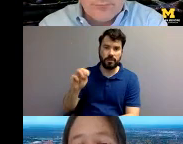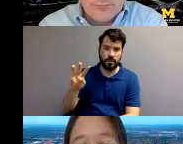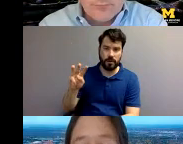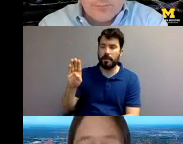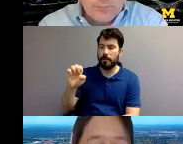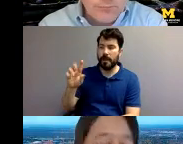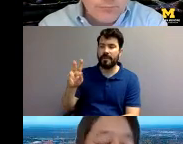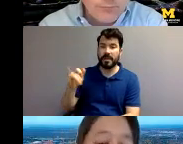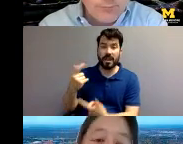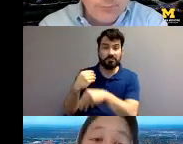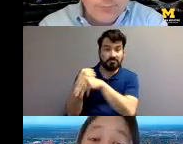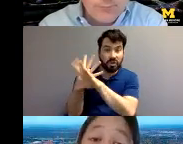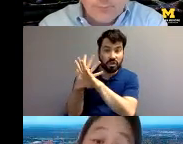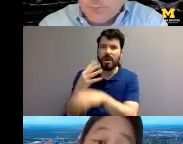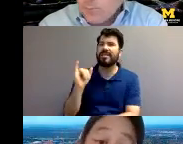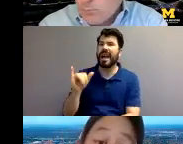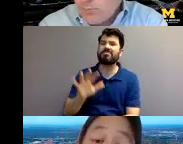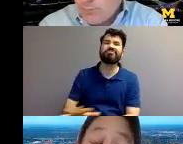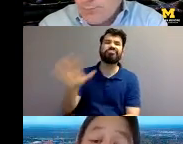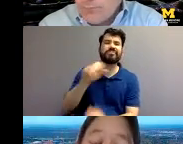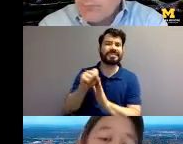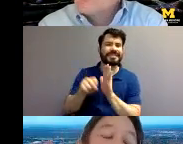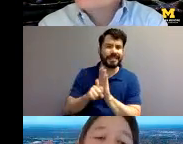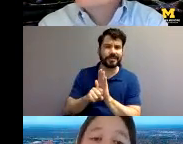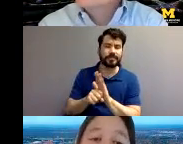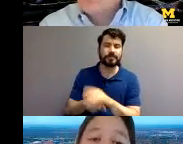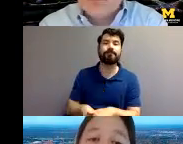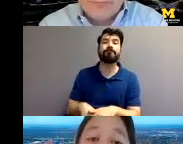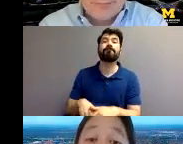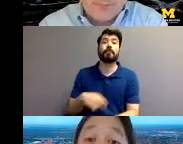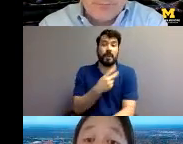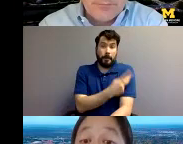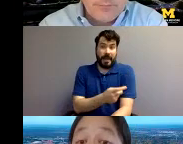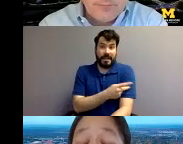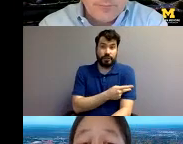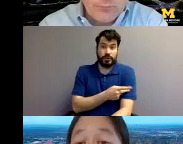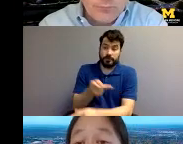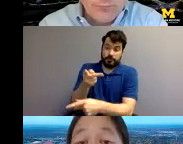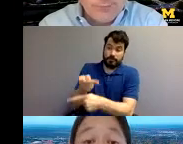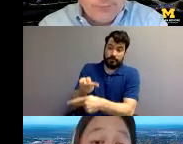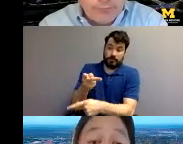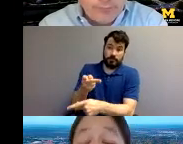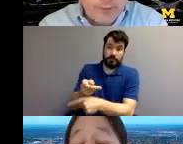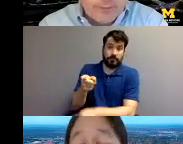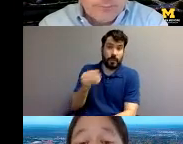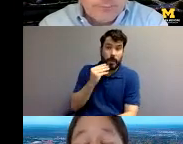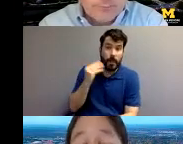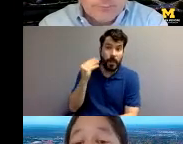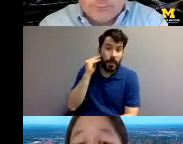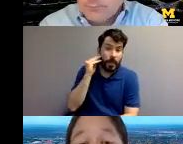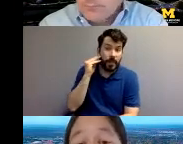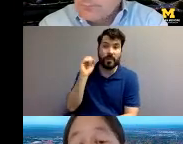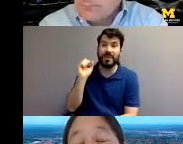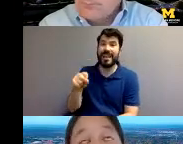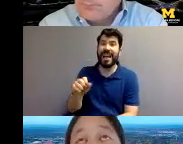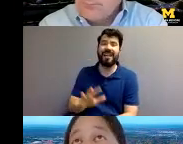extend across the state. And then for patient monitoring at home, we can send these kits to any patient in the state of